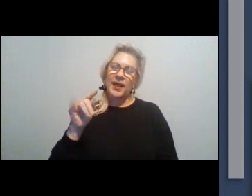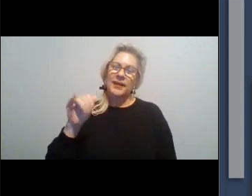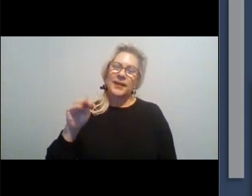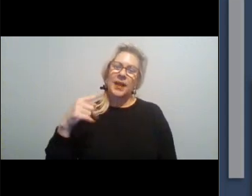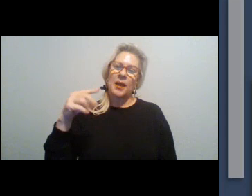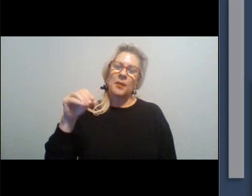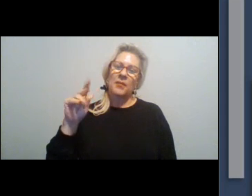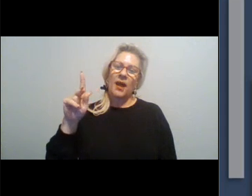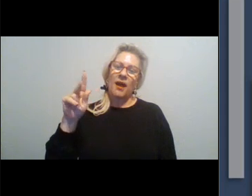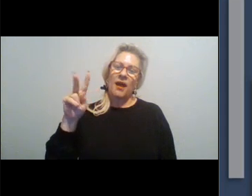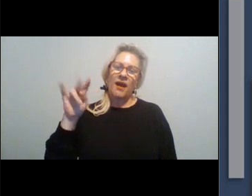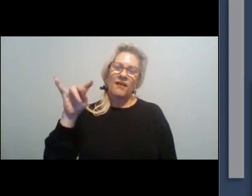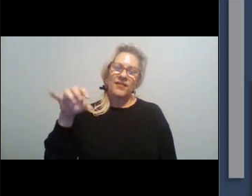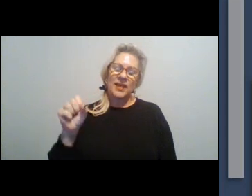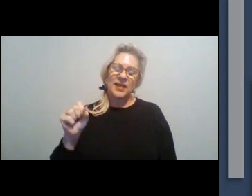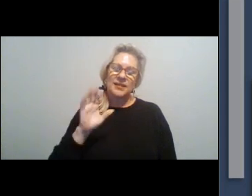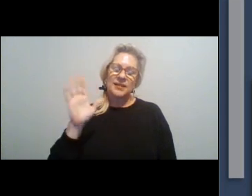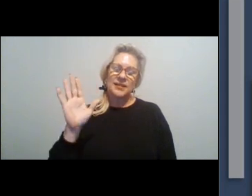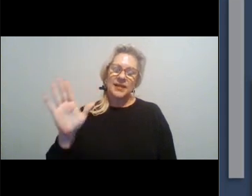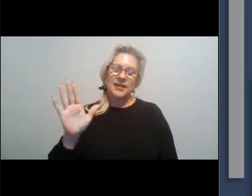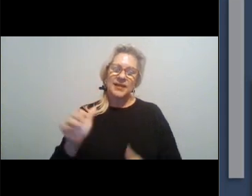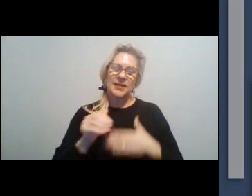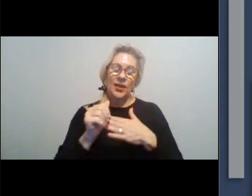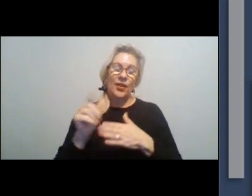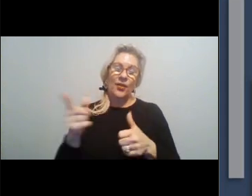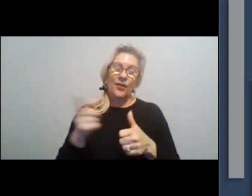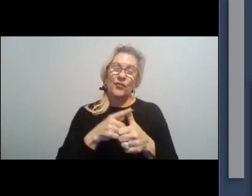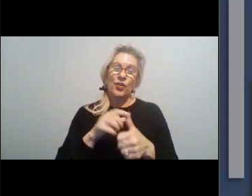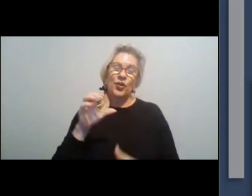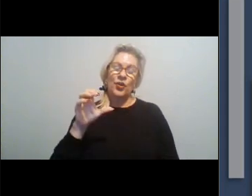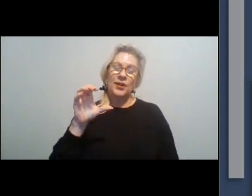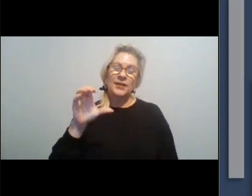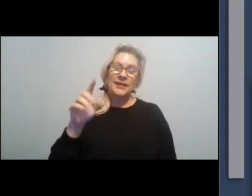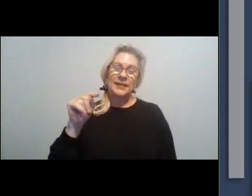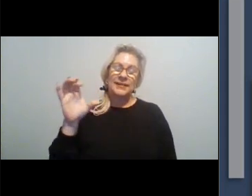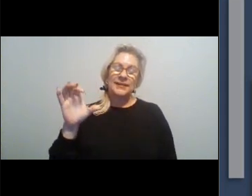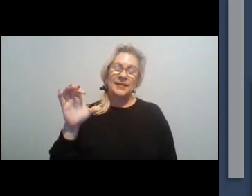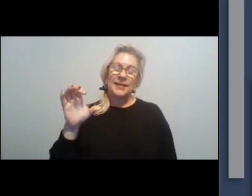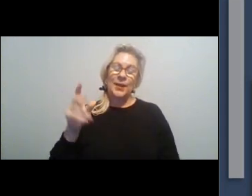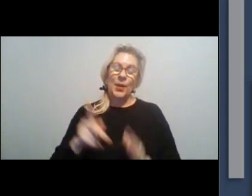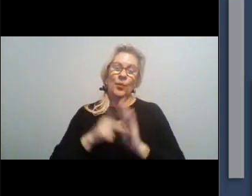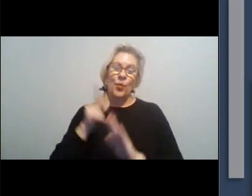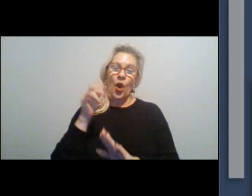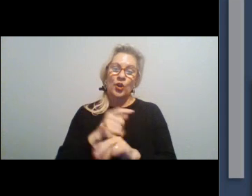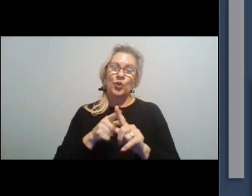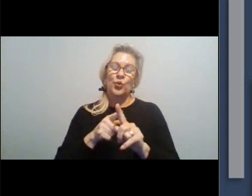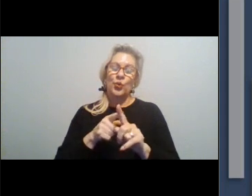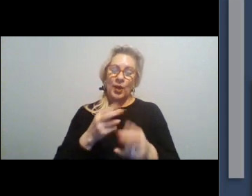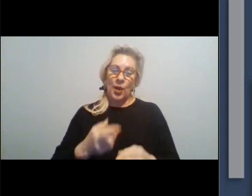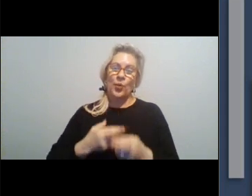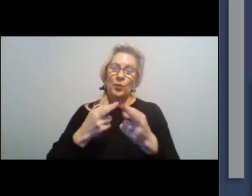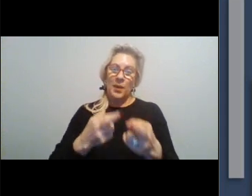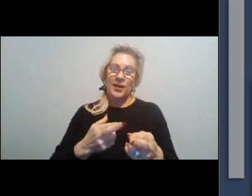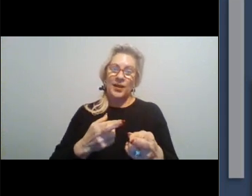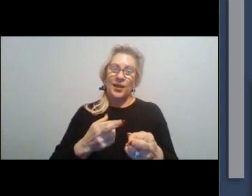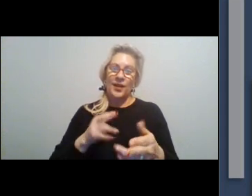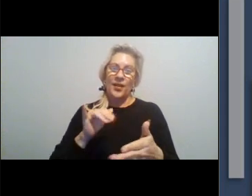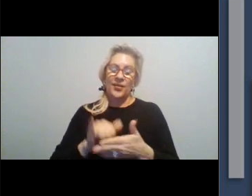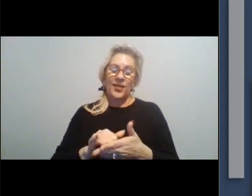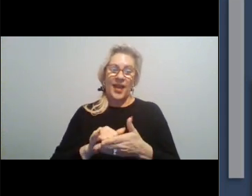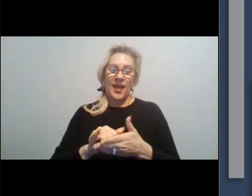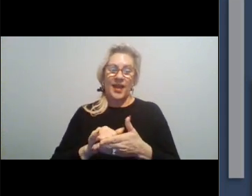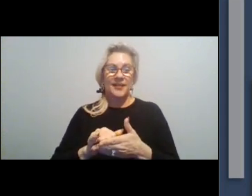leadership and also recognize that they are the first Caltrans project to get recommended through ATP this cycle, and that's in our county. So